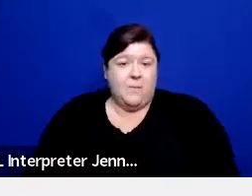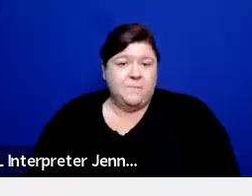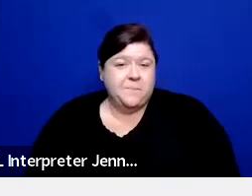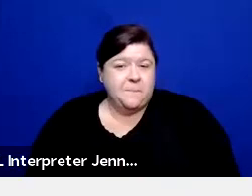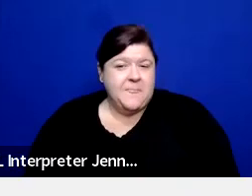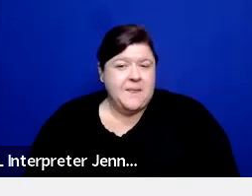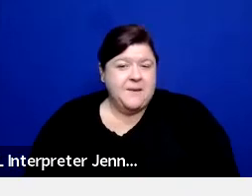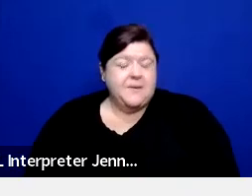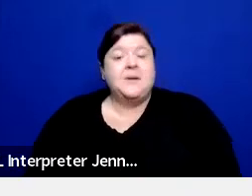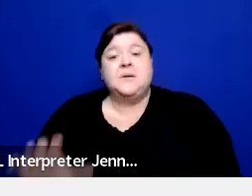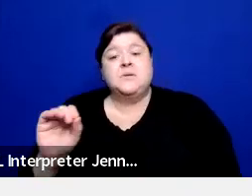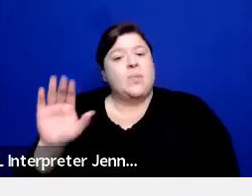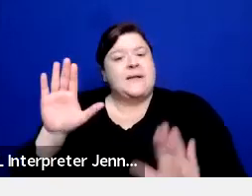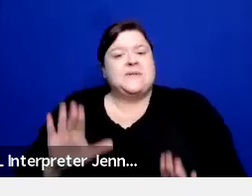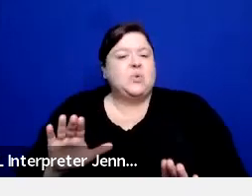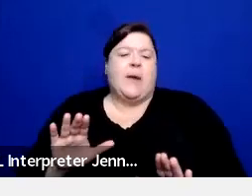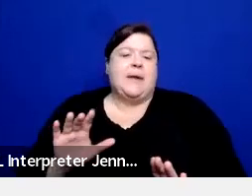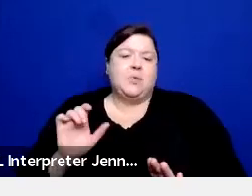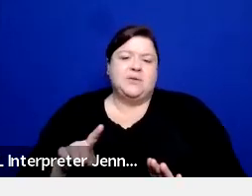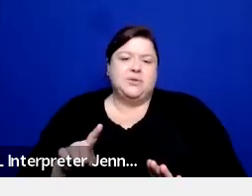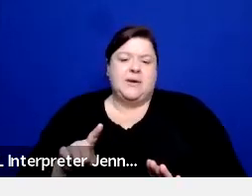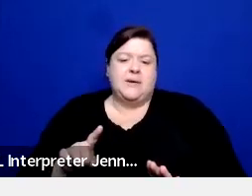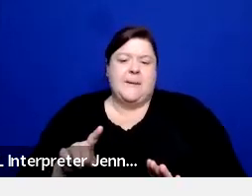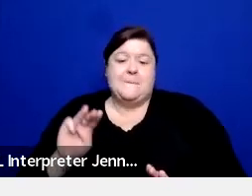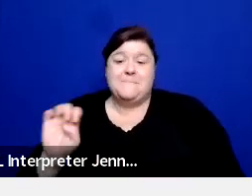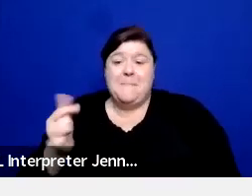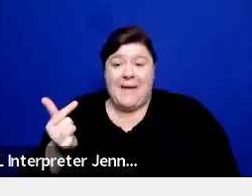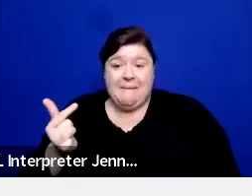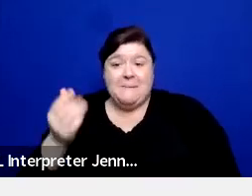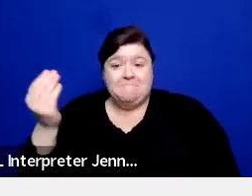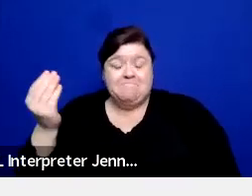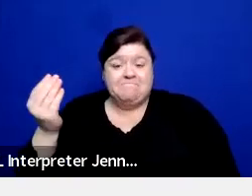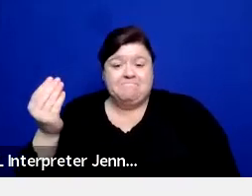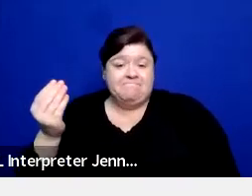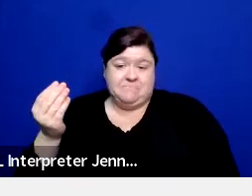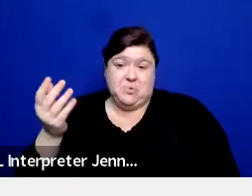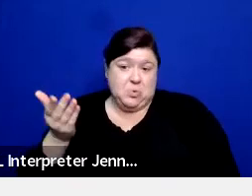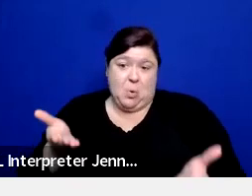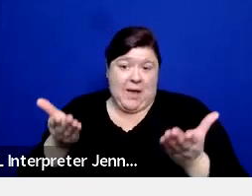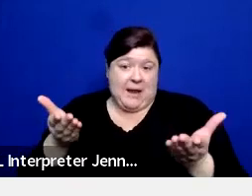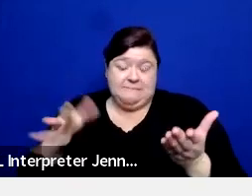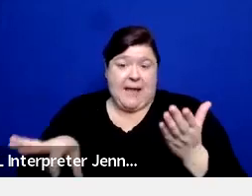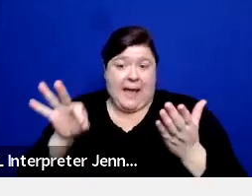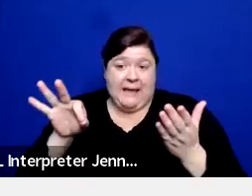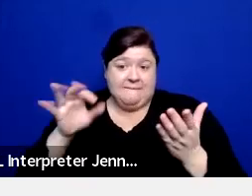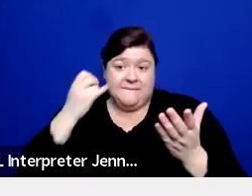So that's a great question. Meg, feel free to chime in, but